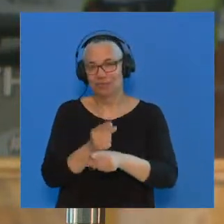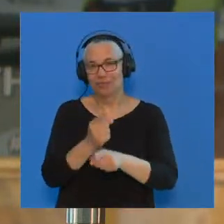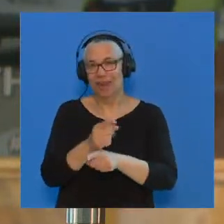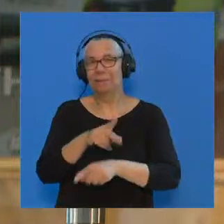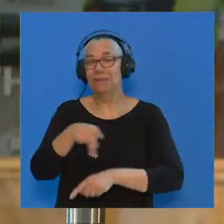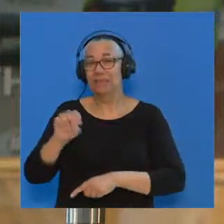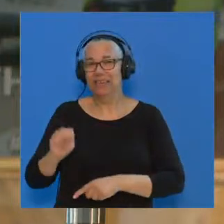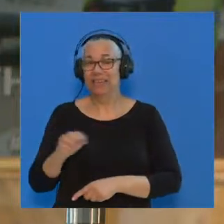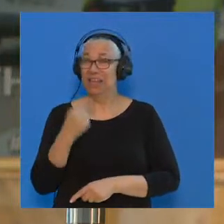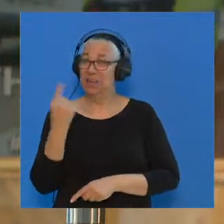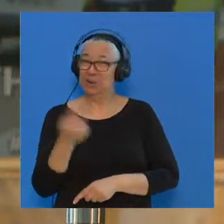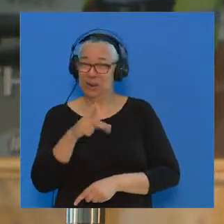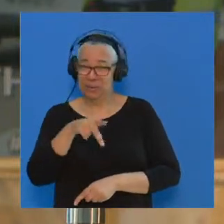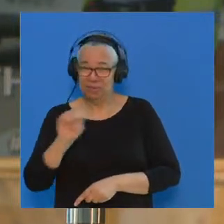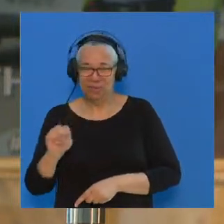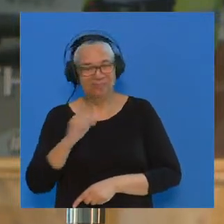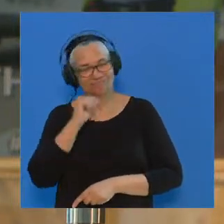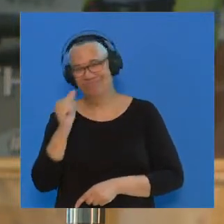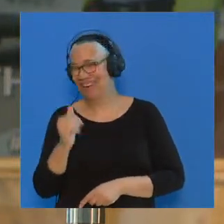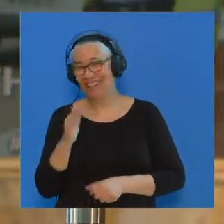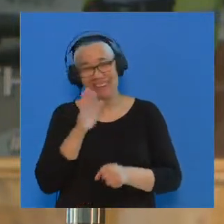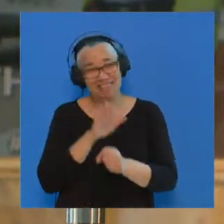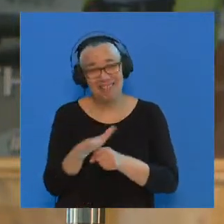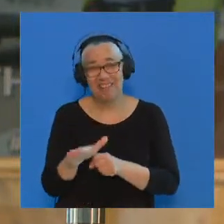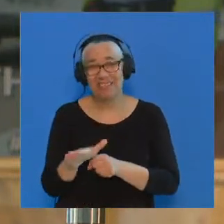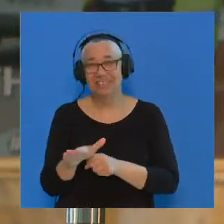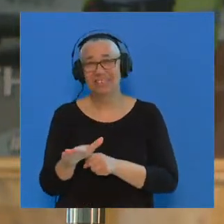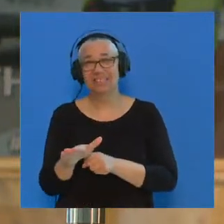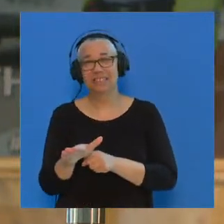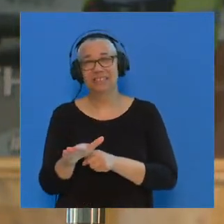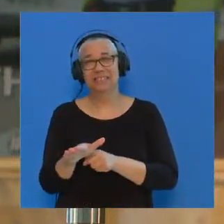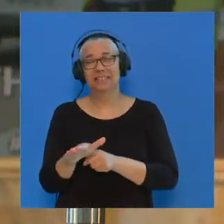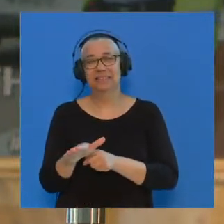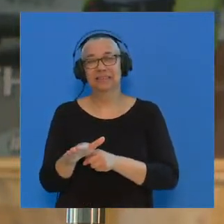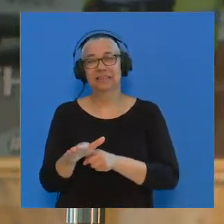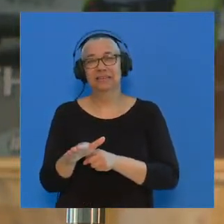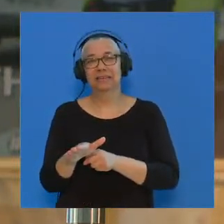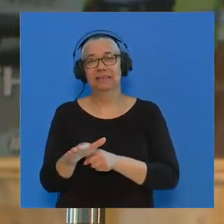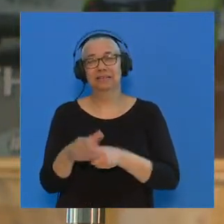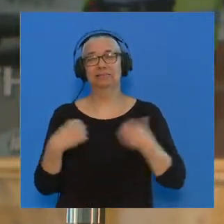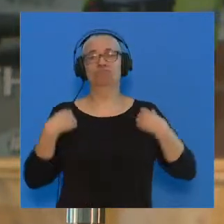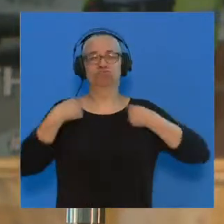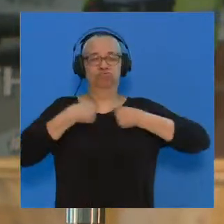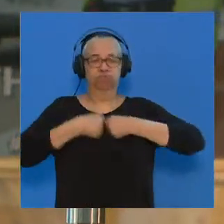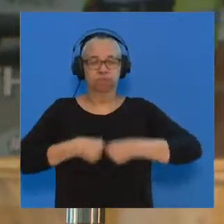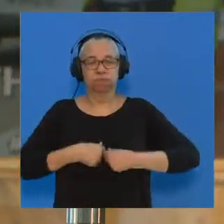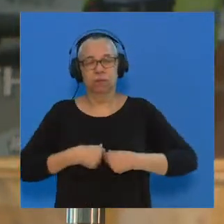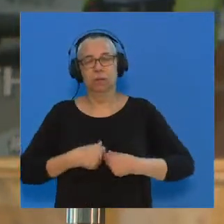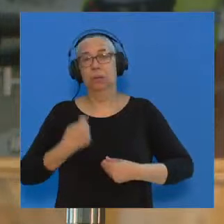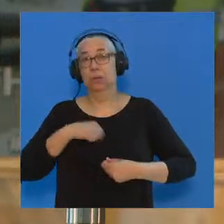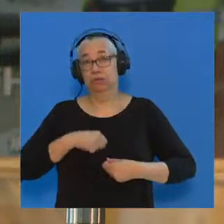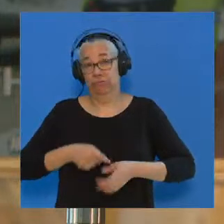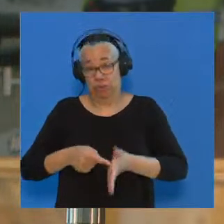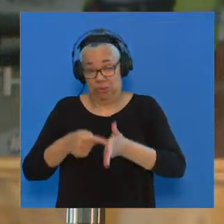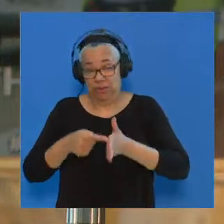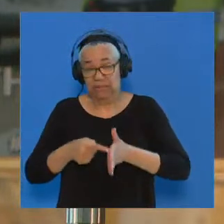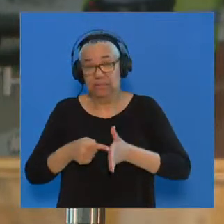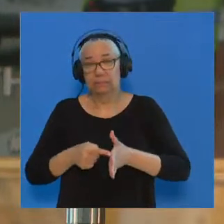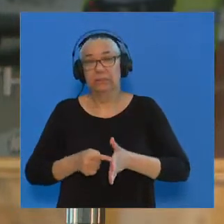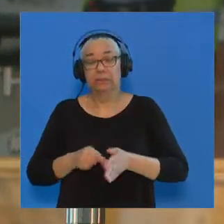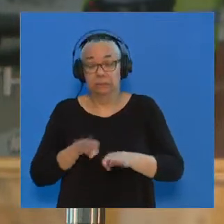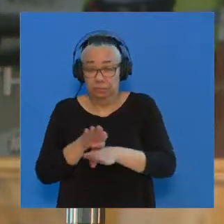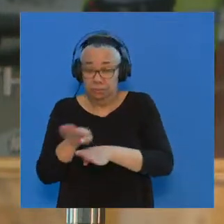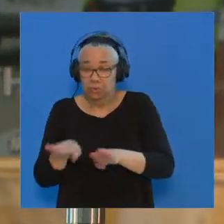of PPE that we really don't have sufficient supply for is the gowns. We've ordered them locally, as well